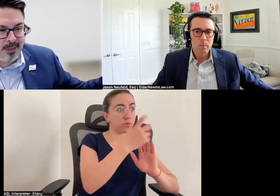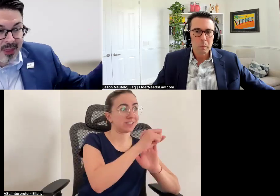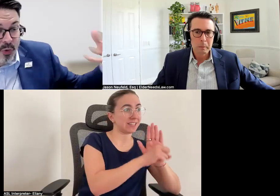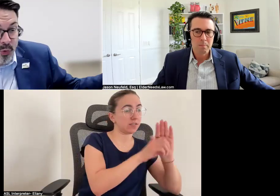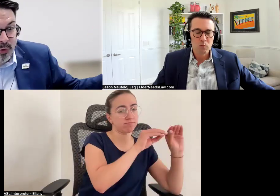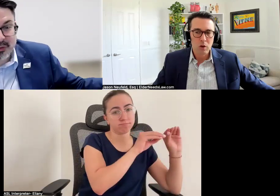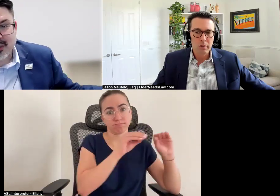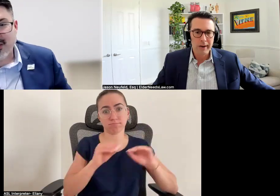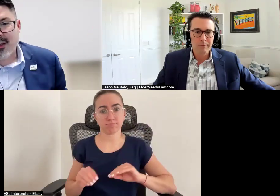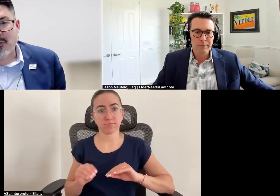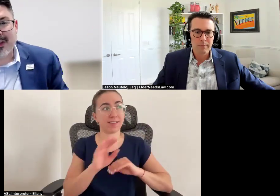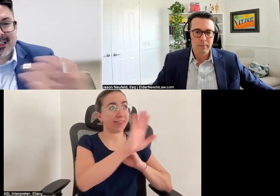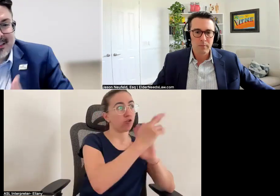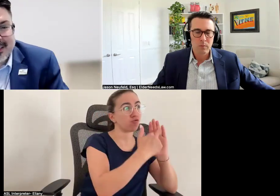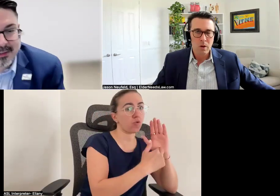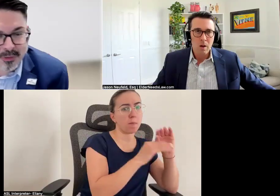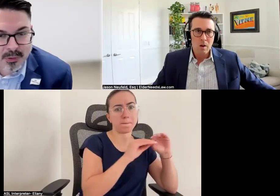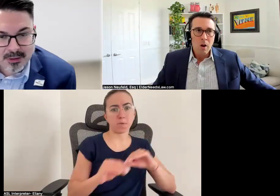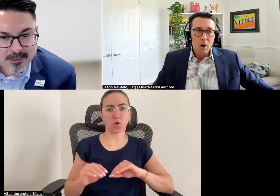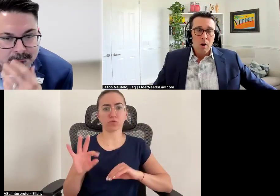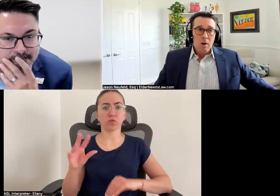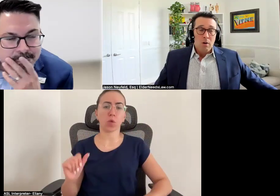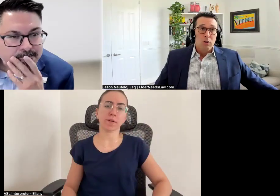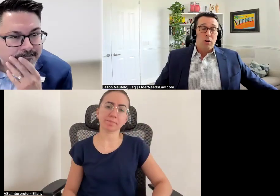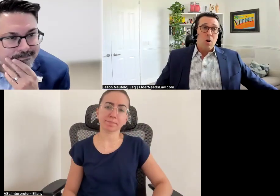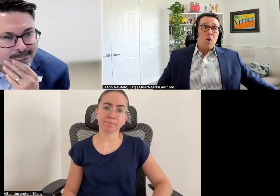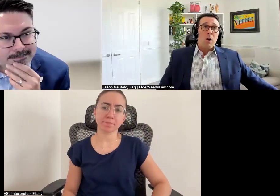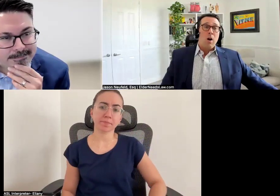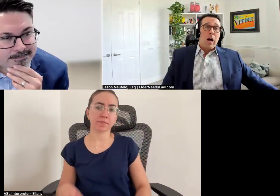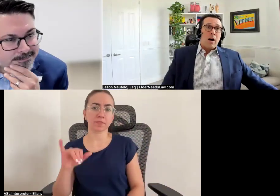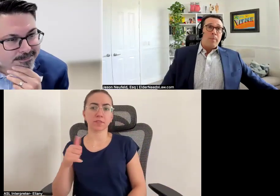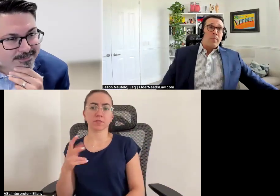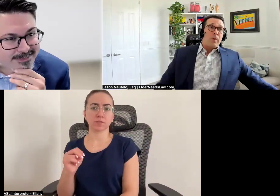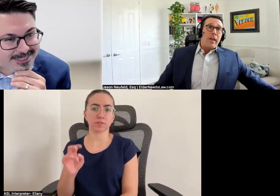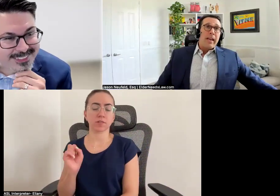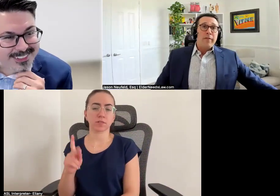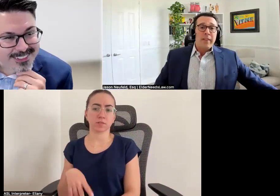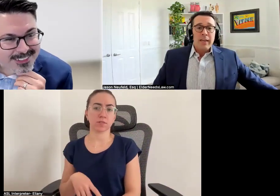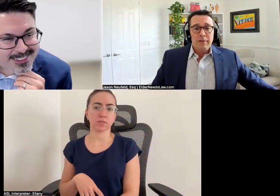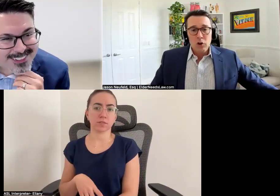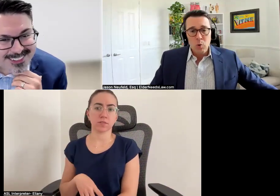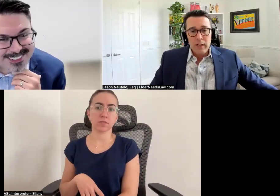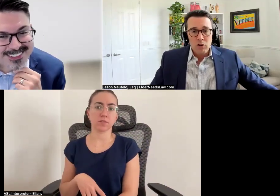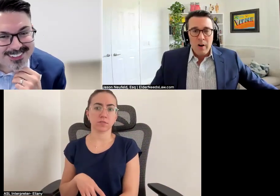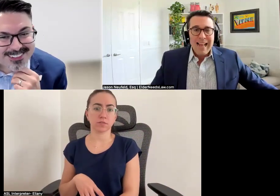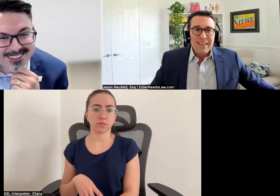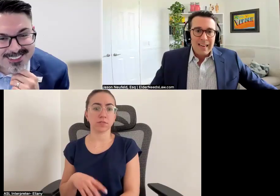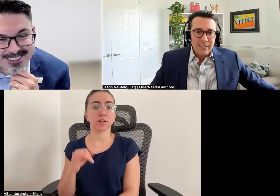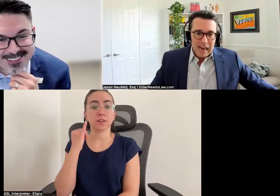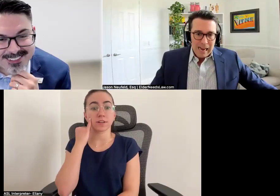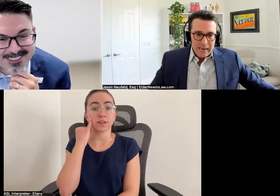and their rules and moving into Florida? So if the individual is